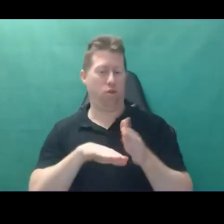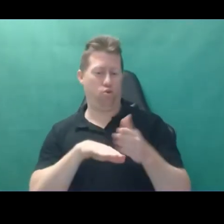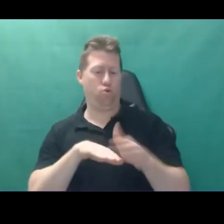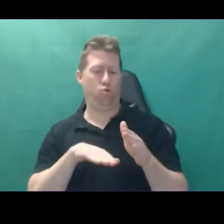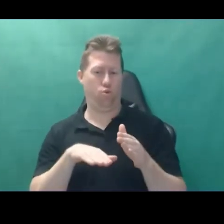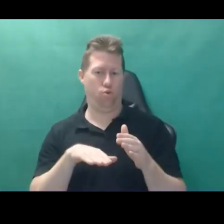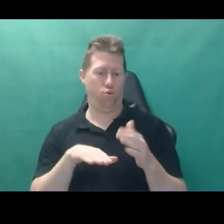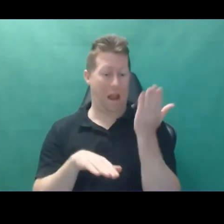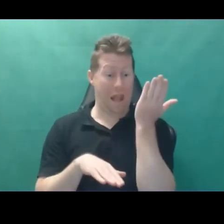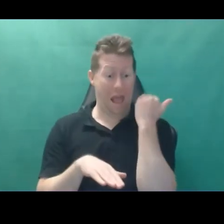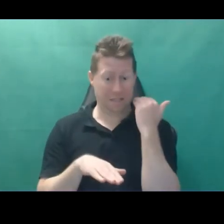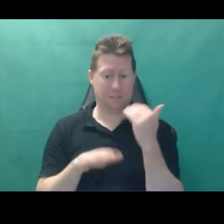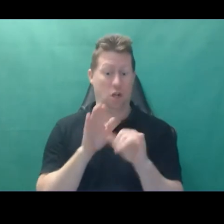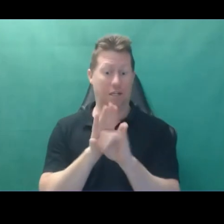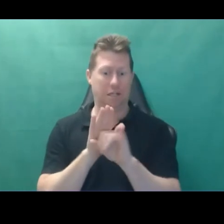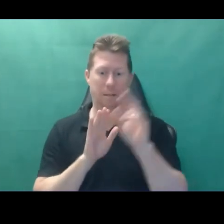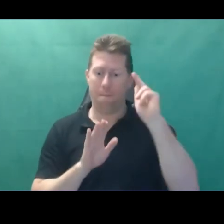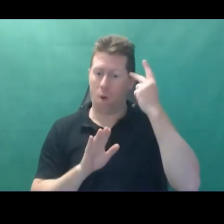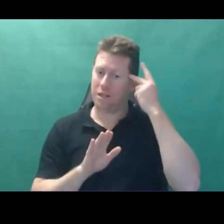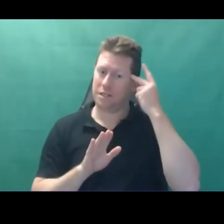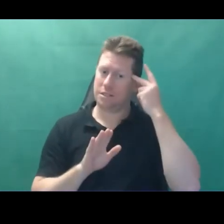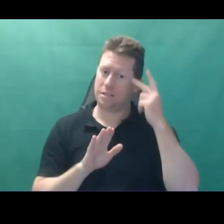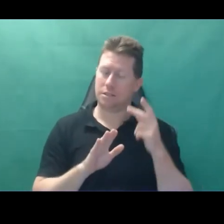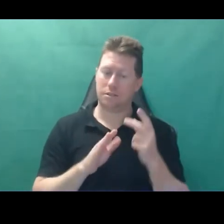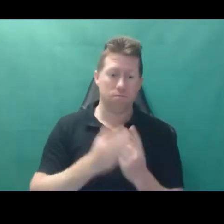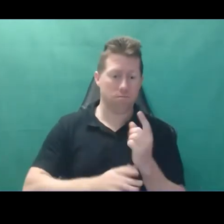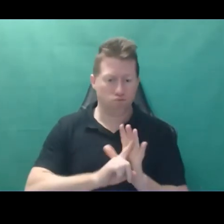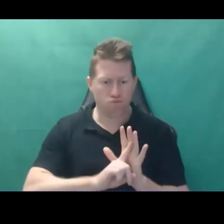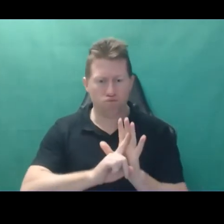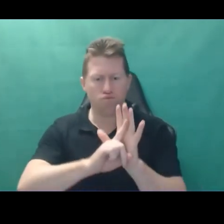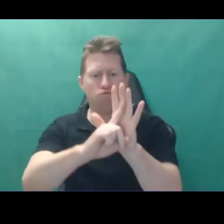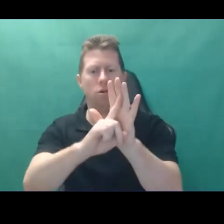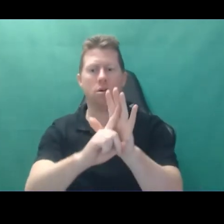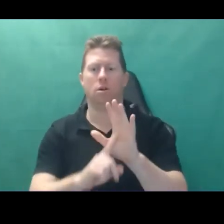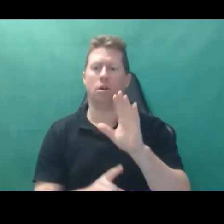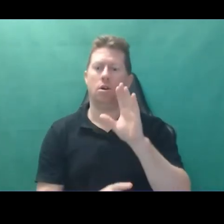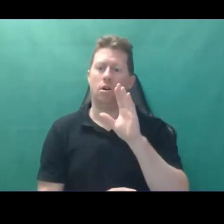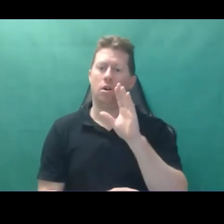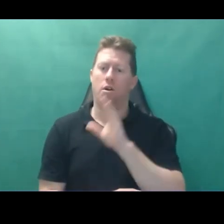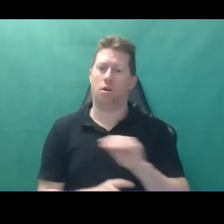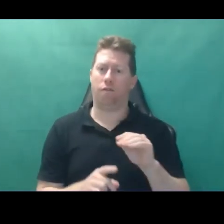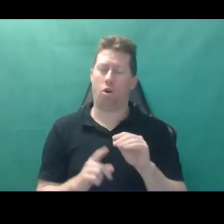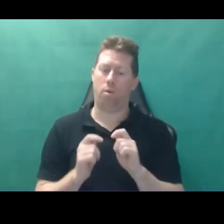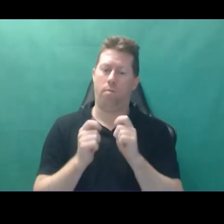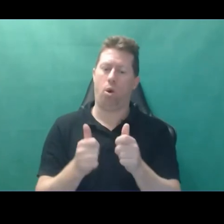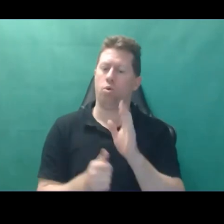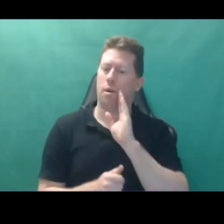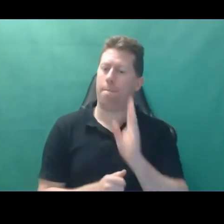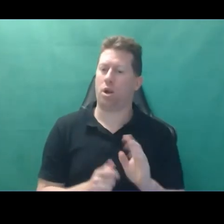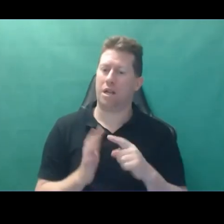identity politics movement to emerge from the postmodernist